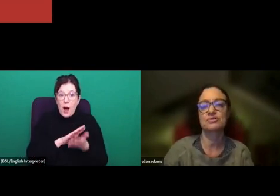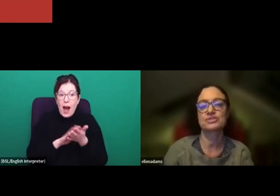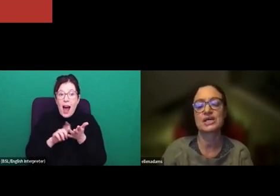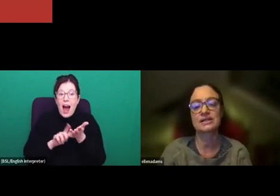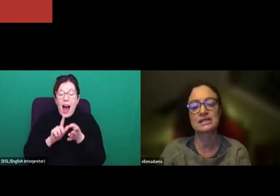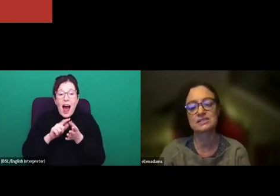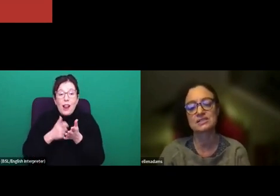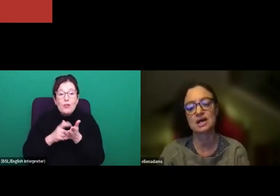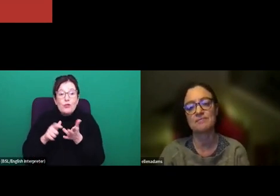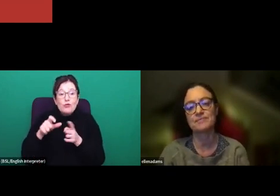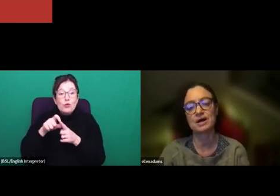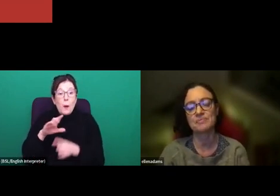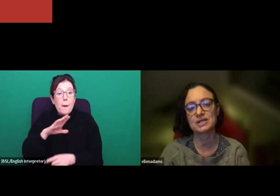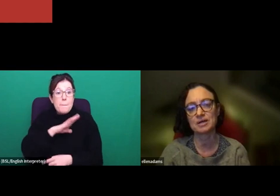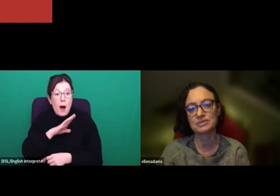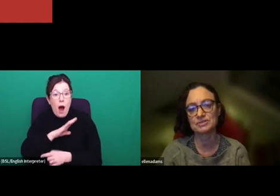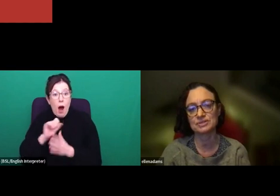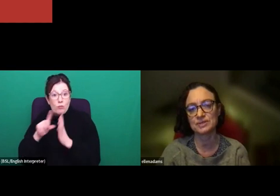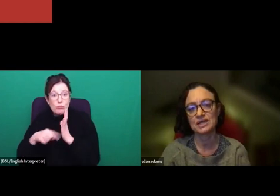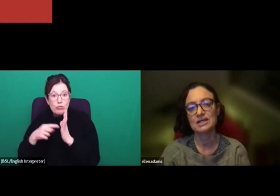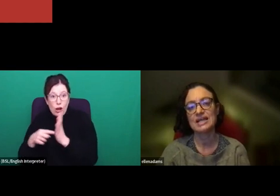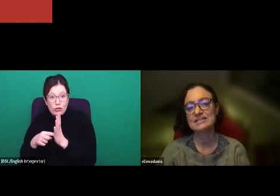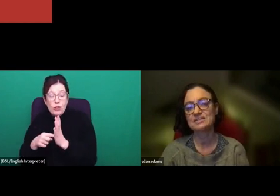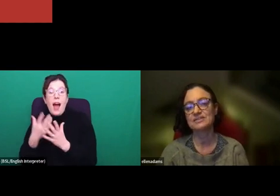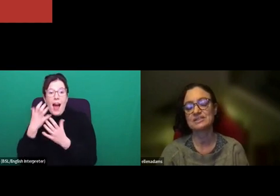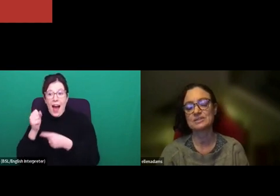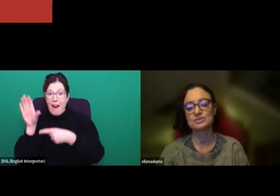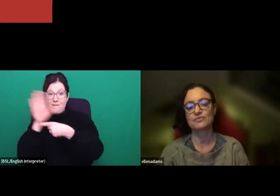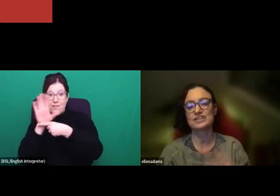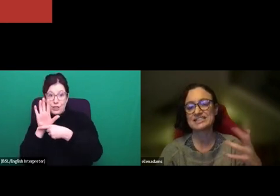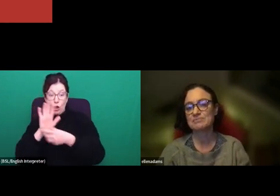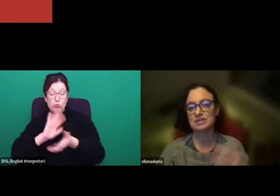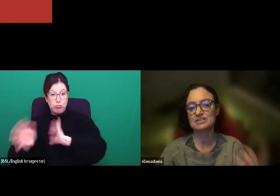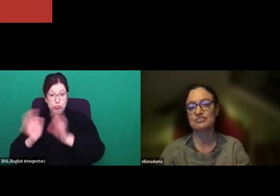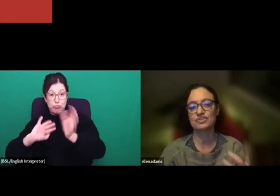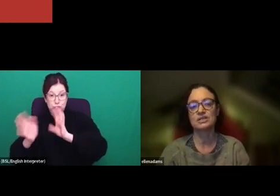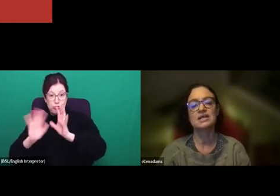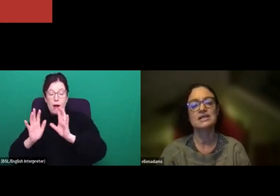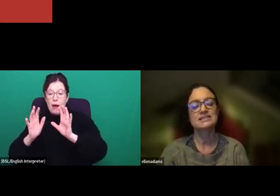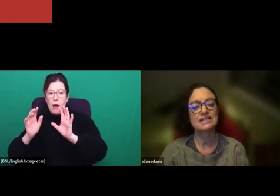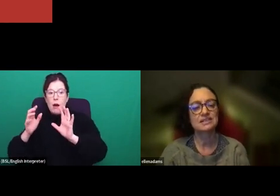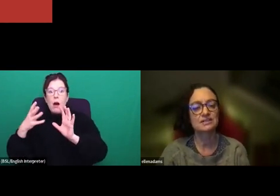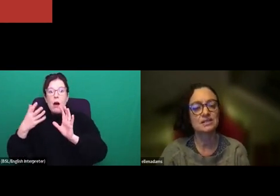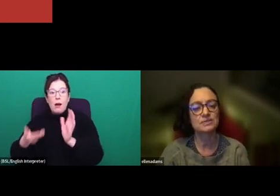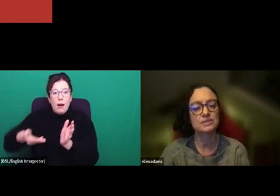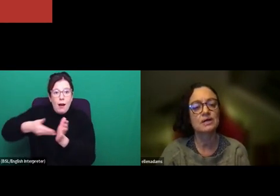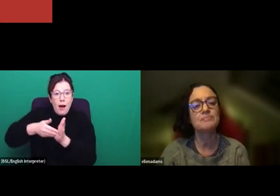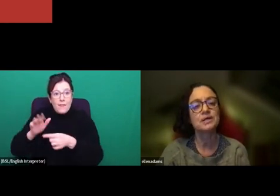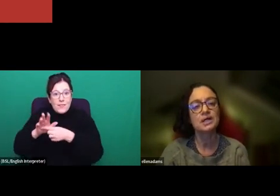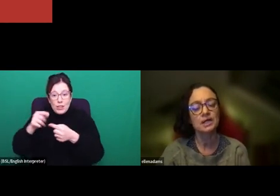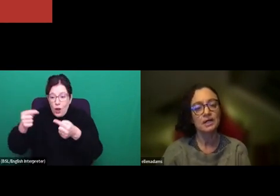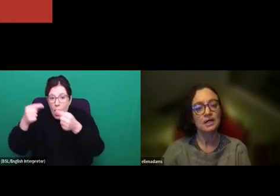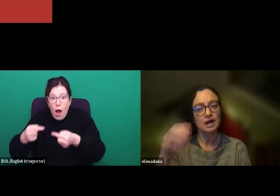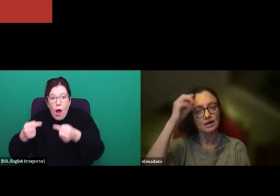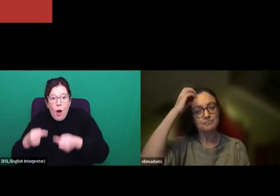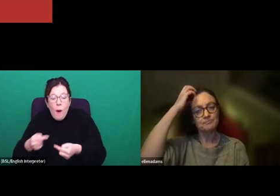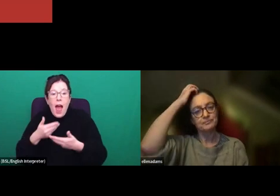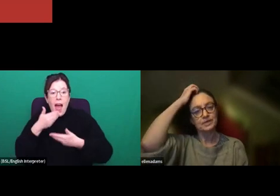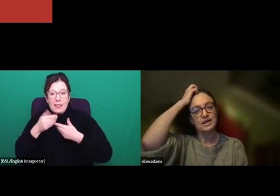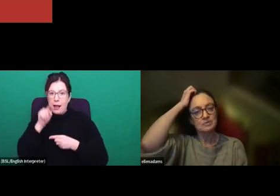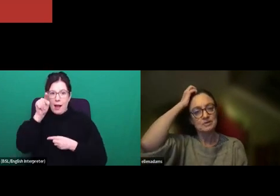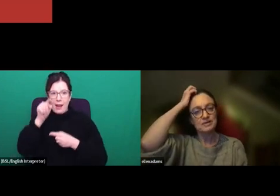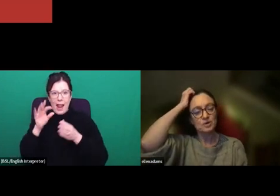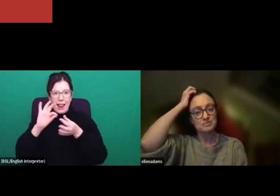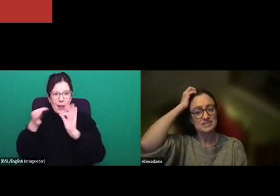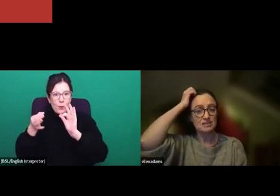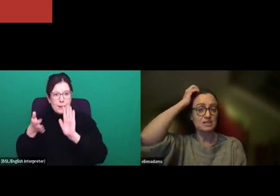Park project that I'll be coming to later. This is sort of the stimulus for setting those up.